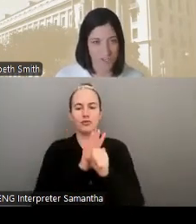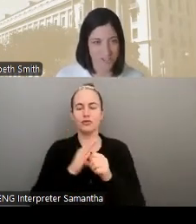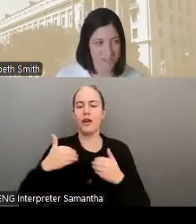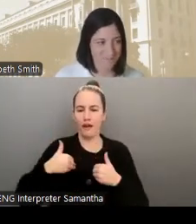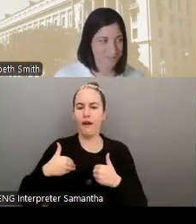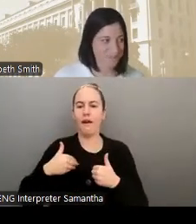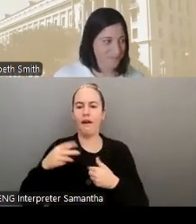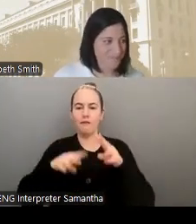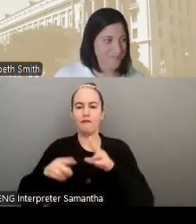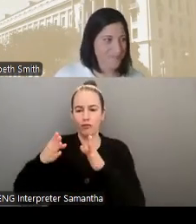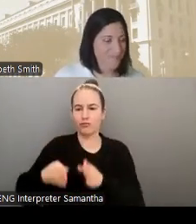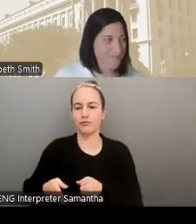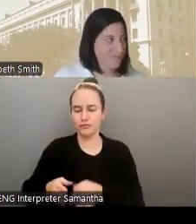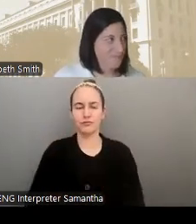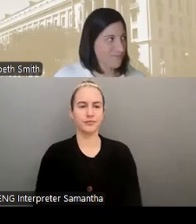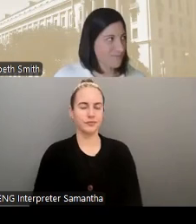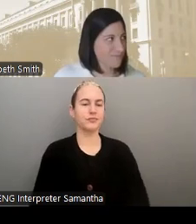those regions.